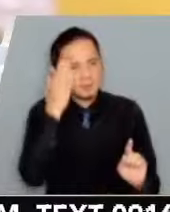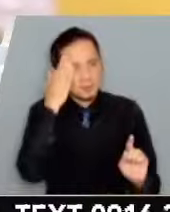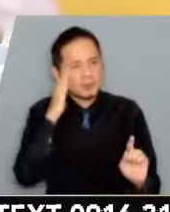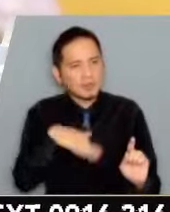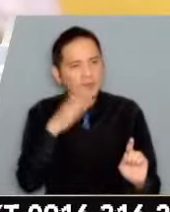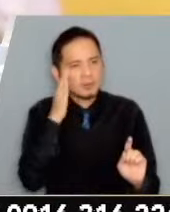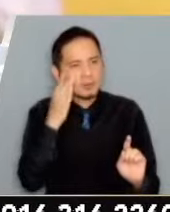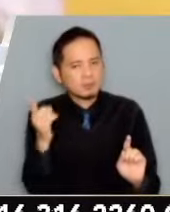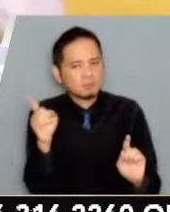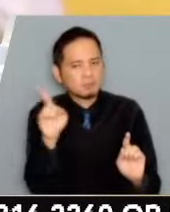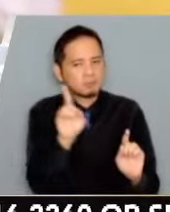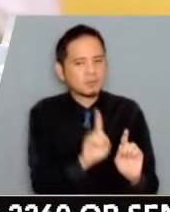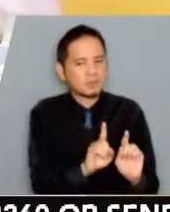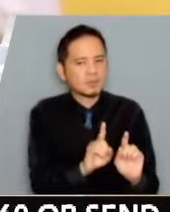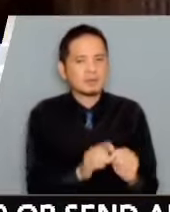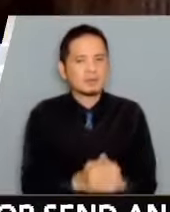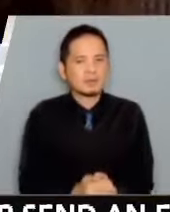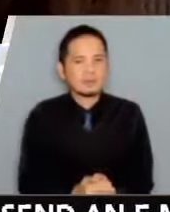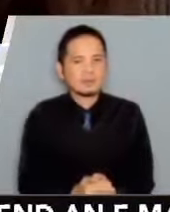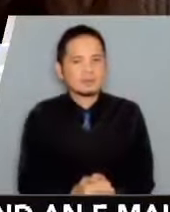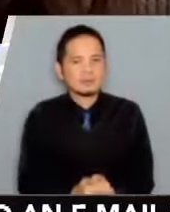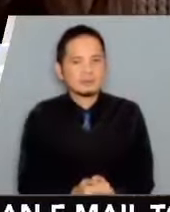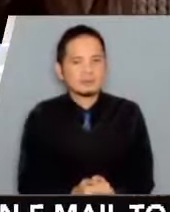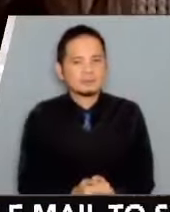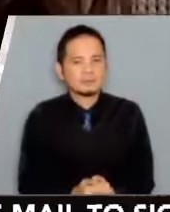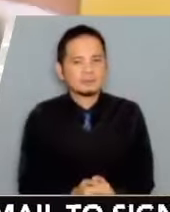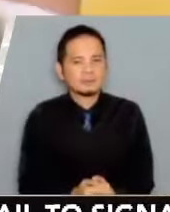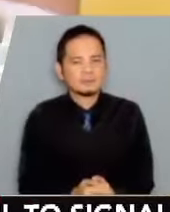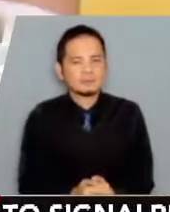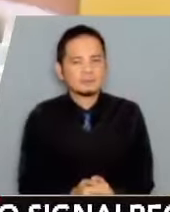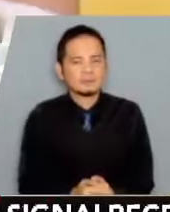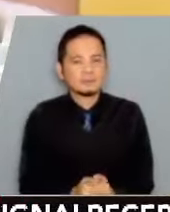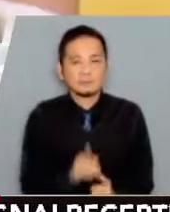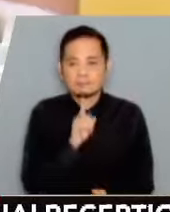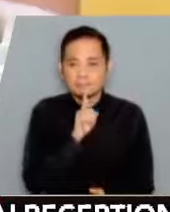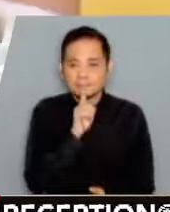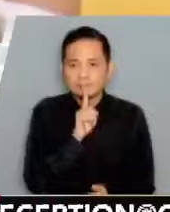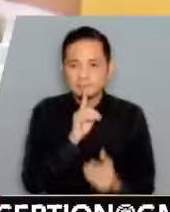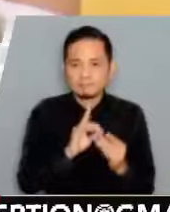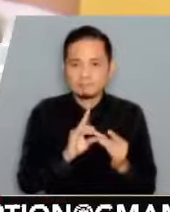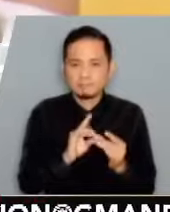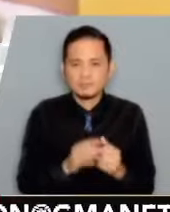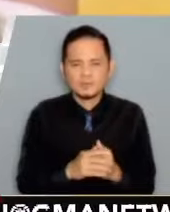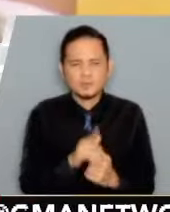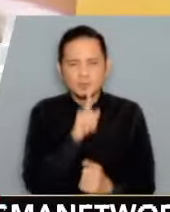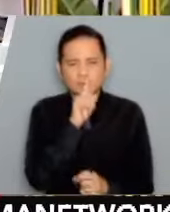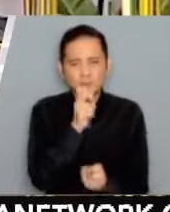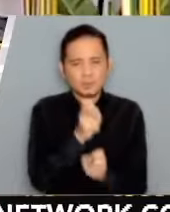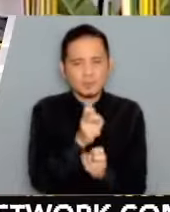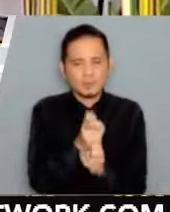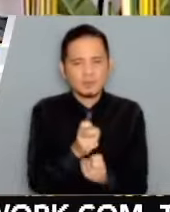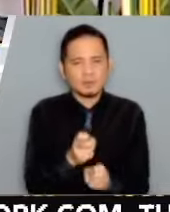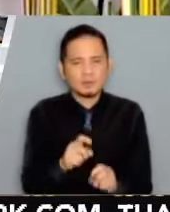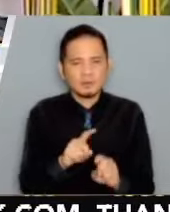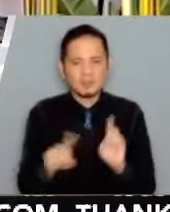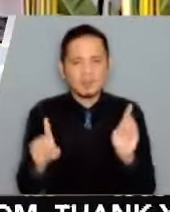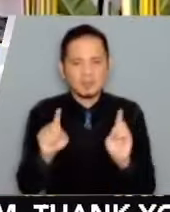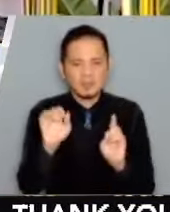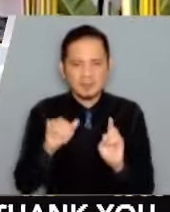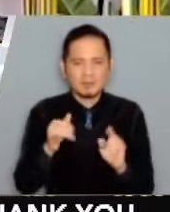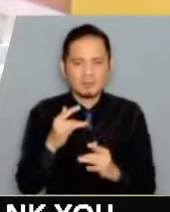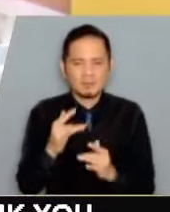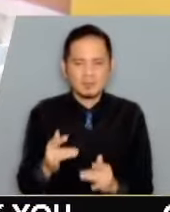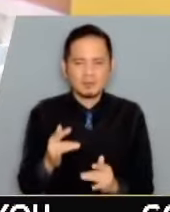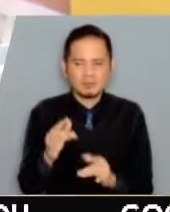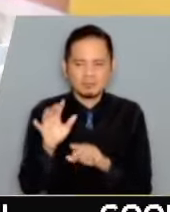didn't, it would have been done. Difficult, but God made it easier for me. Mm. So the lesson